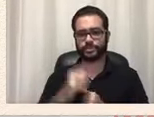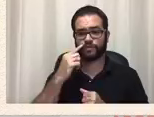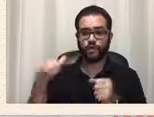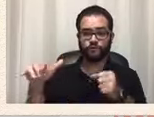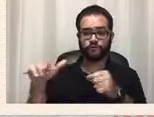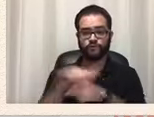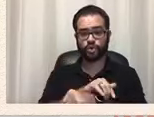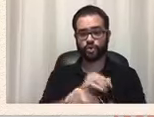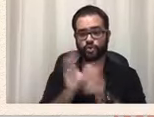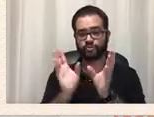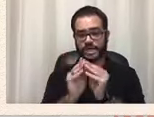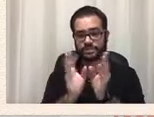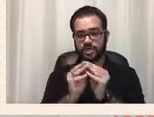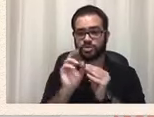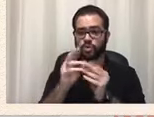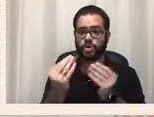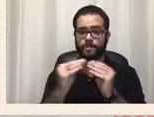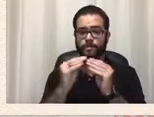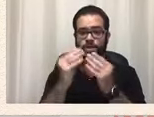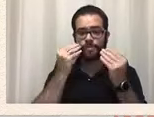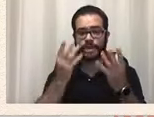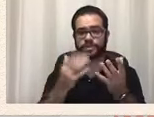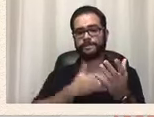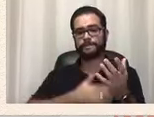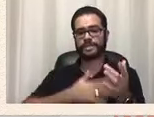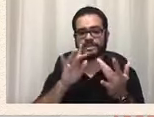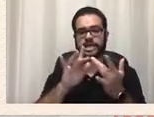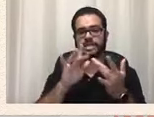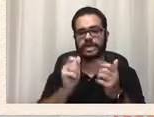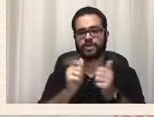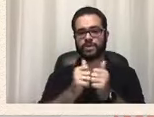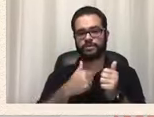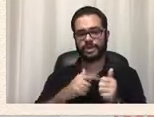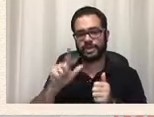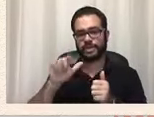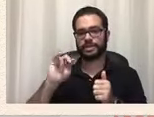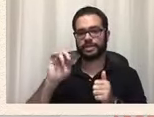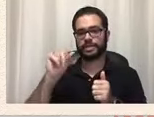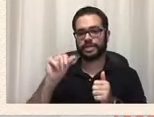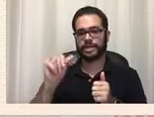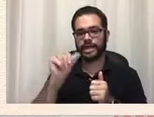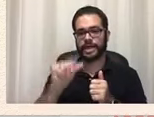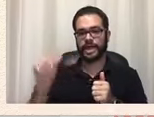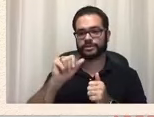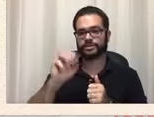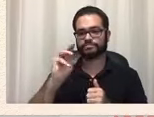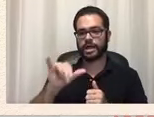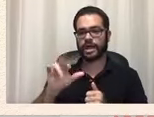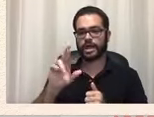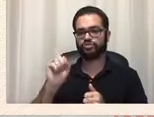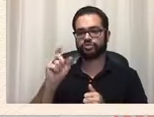information, please contact me at linda@myrestquest.com. www.thebrightlife.com.